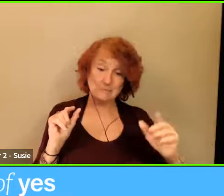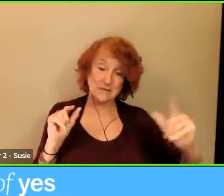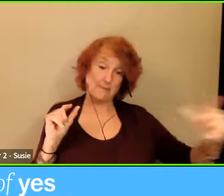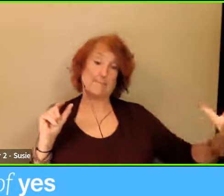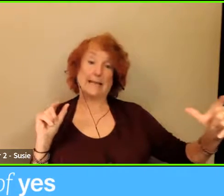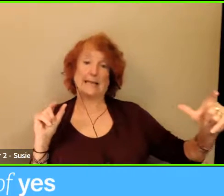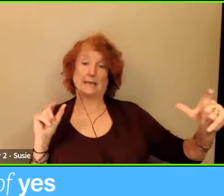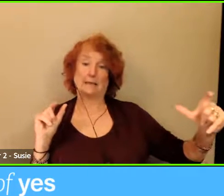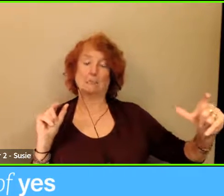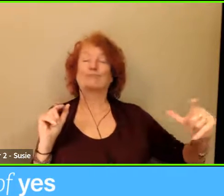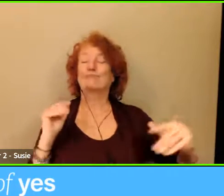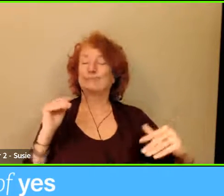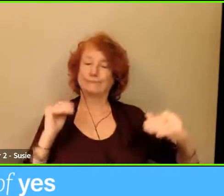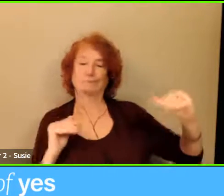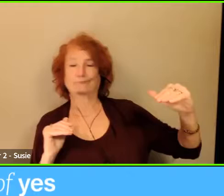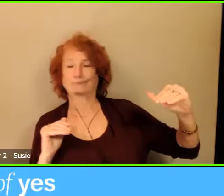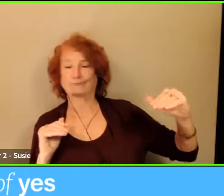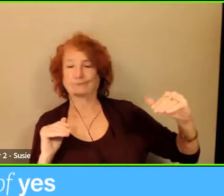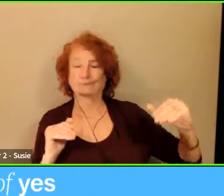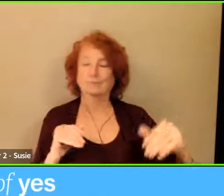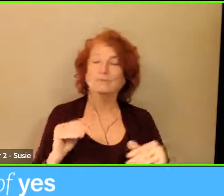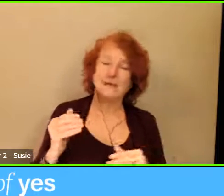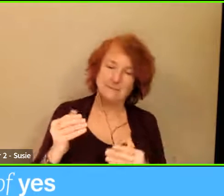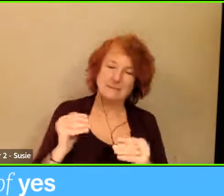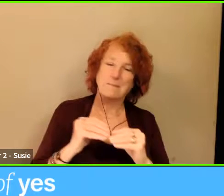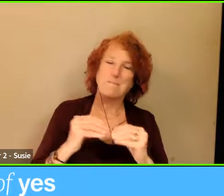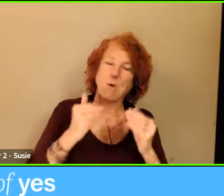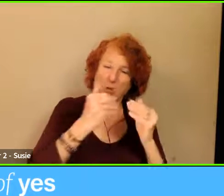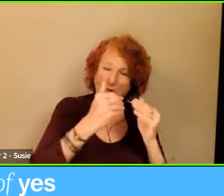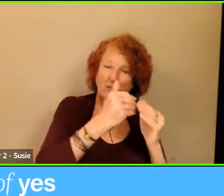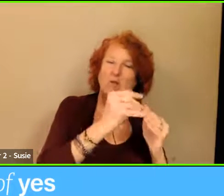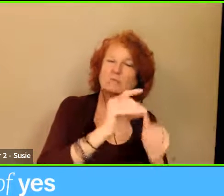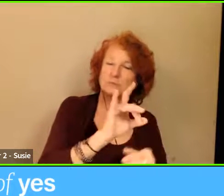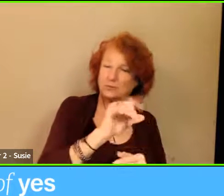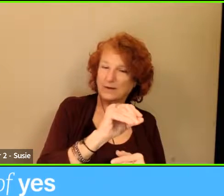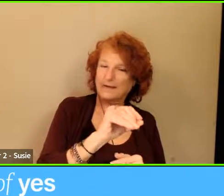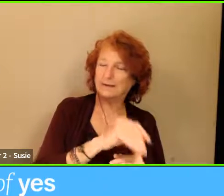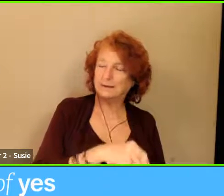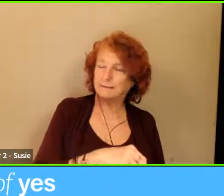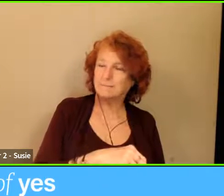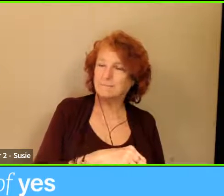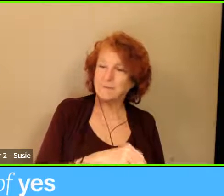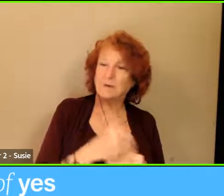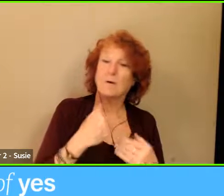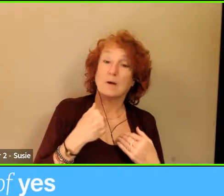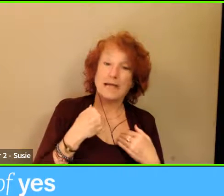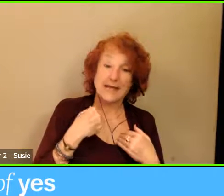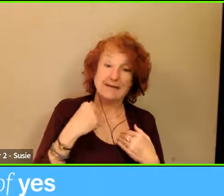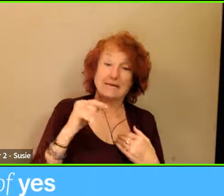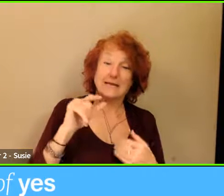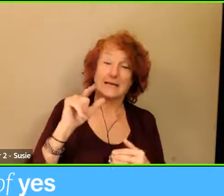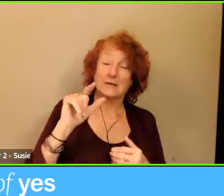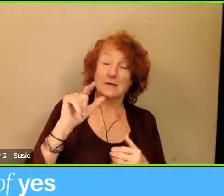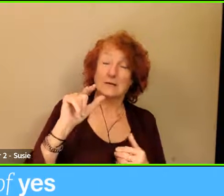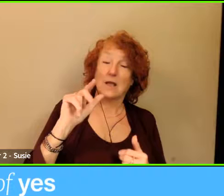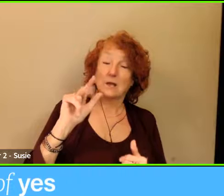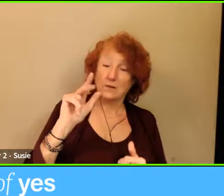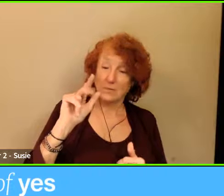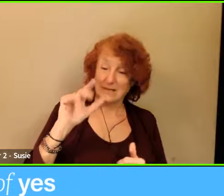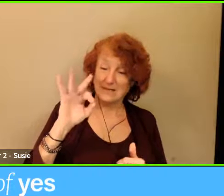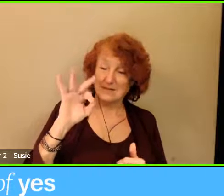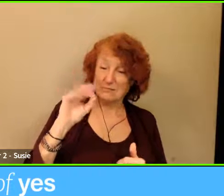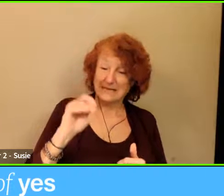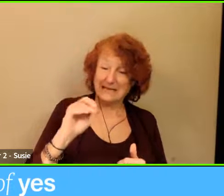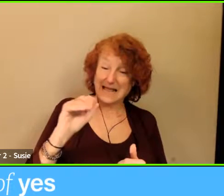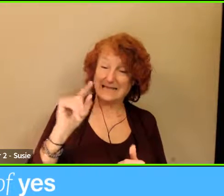then that would weight the average towards the 80%. If you want to look into the details, it's in 2390 of the zoning resolution for